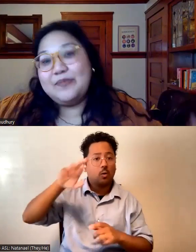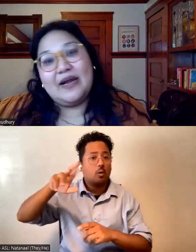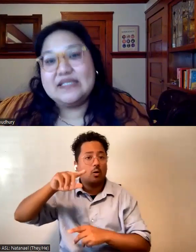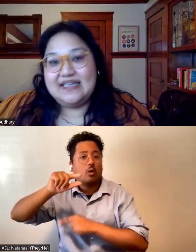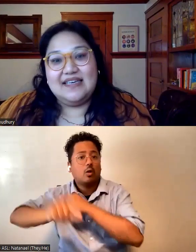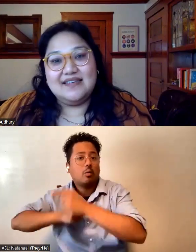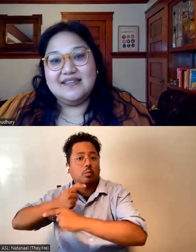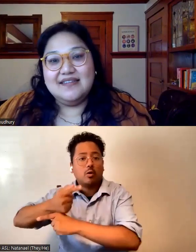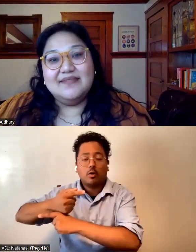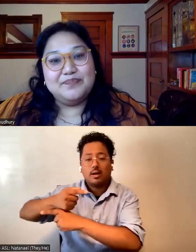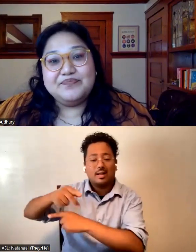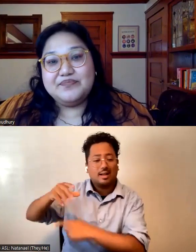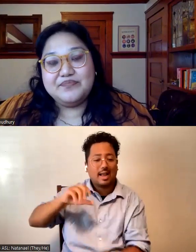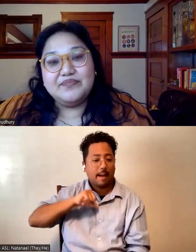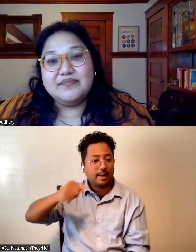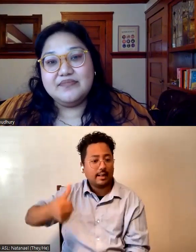white supremacy?